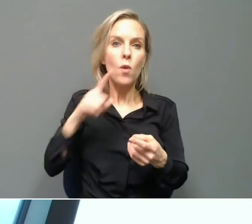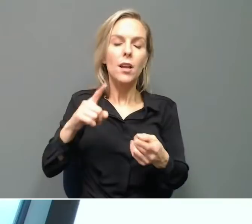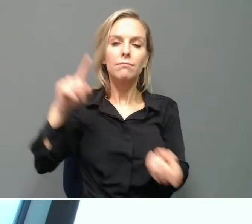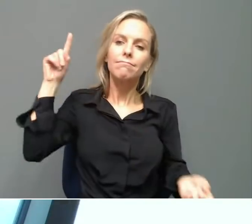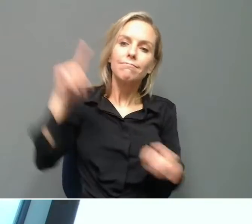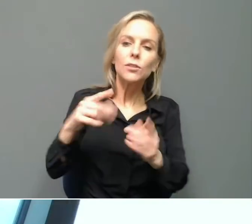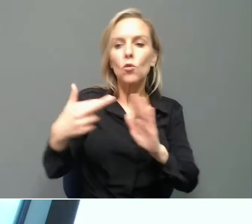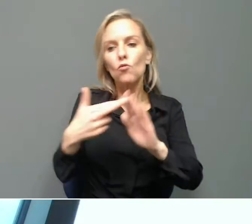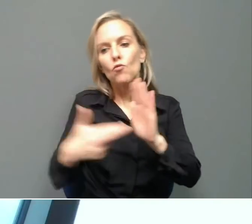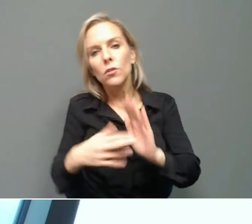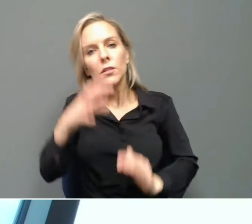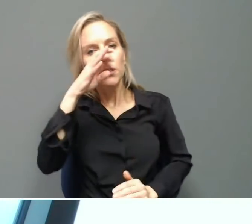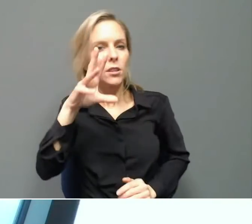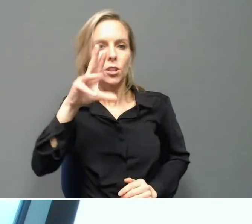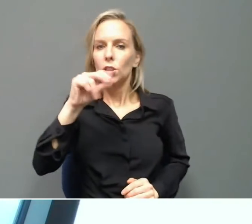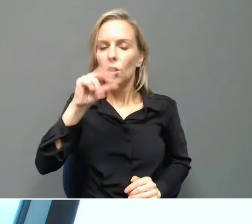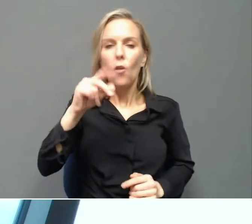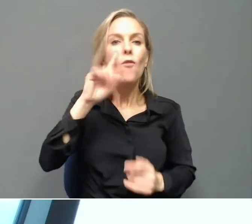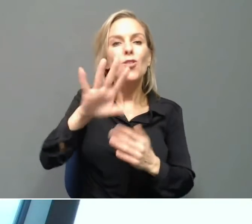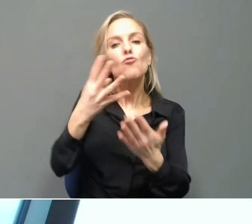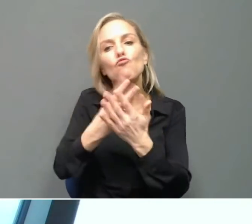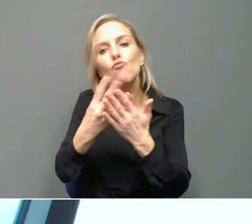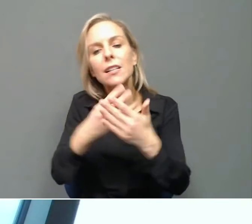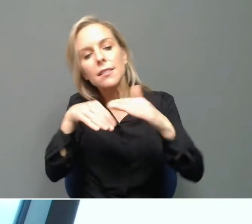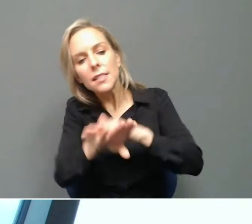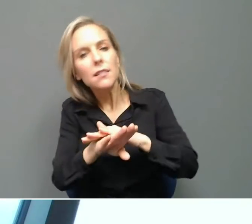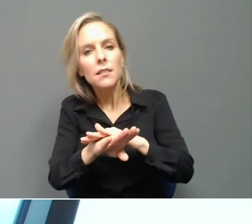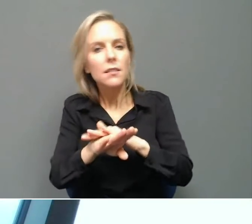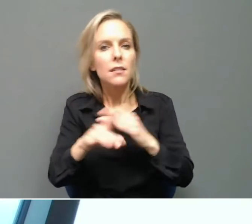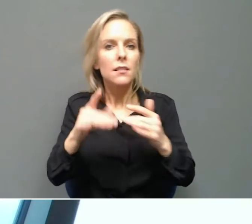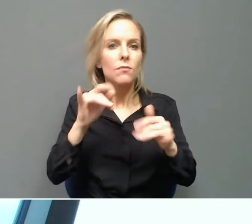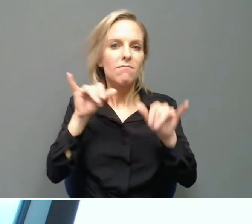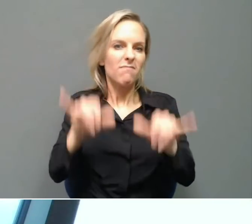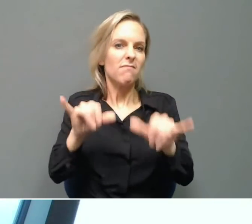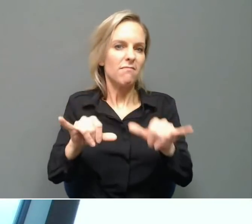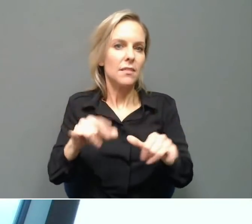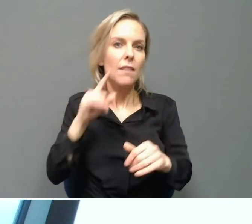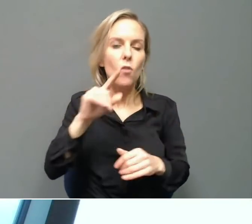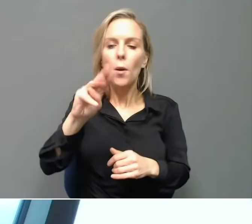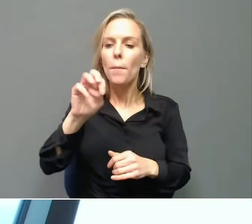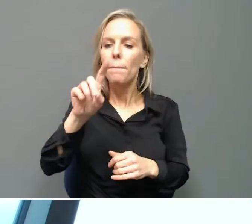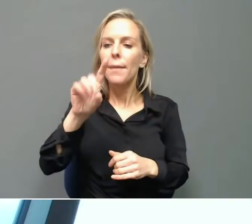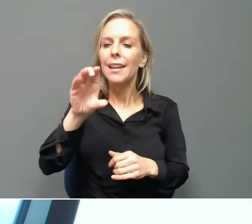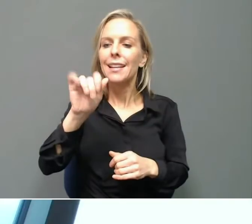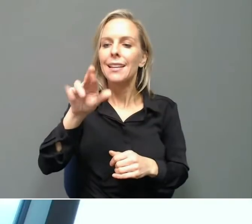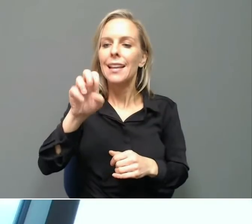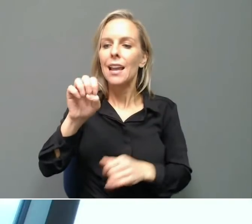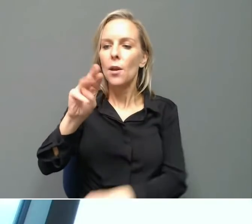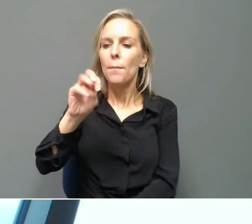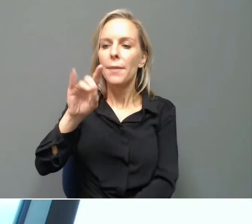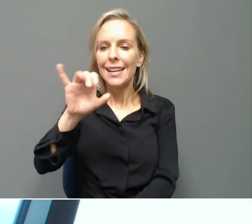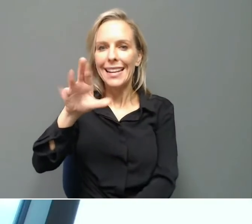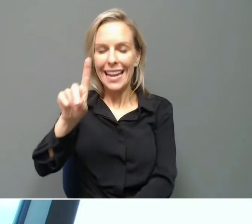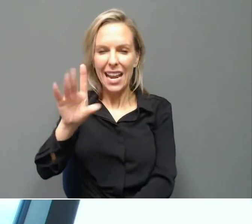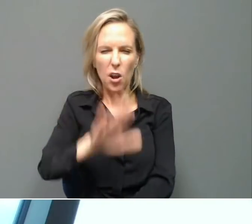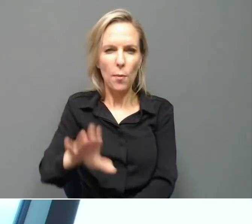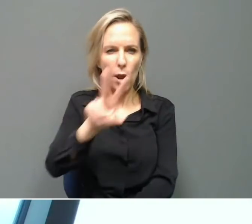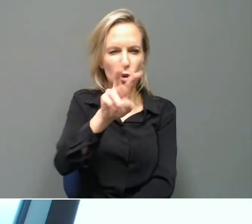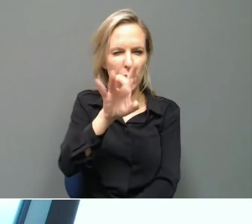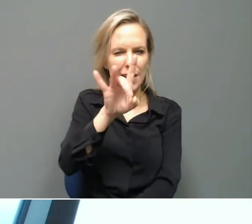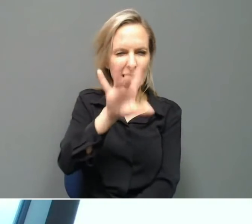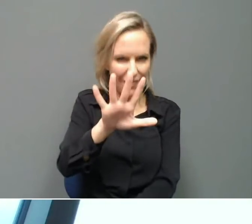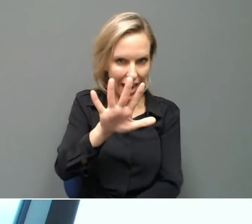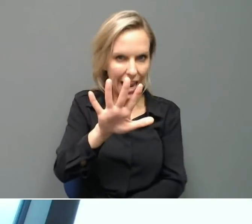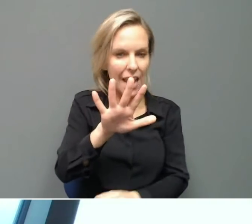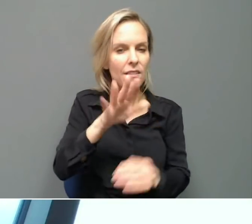answer your question about federally certified or Medicare certified facilities, there are currently 285